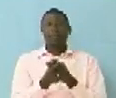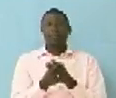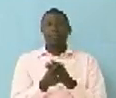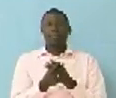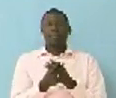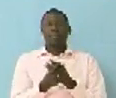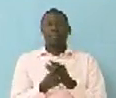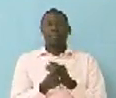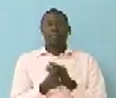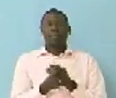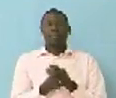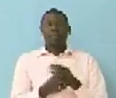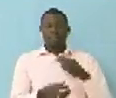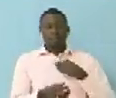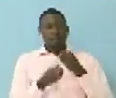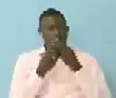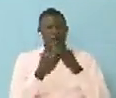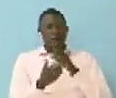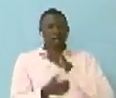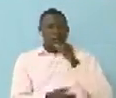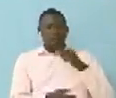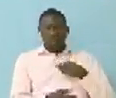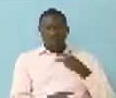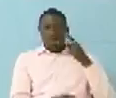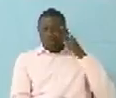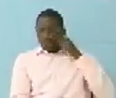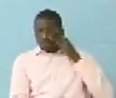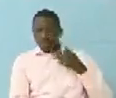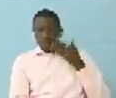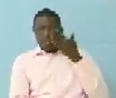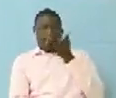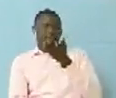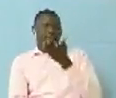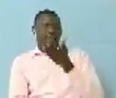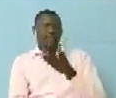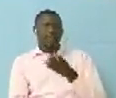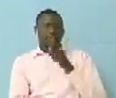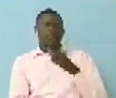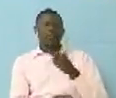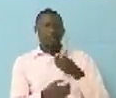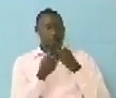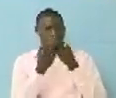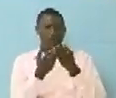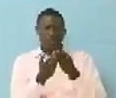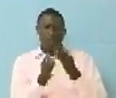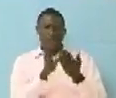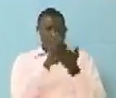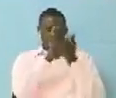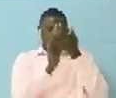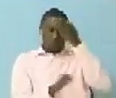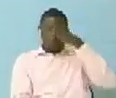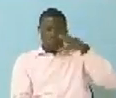that I saw were there. What I have mentioned before the commission here.